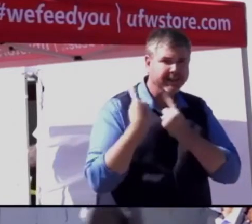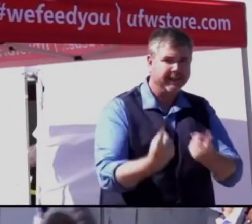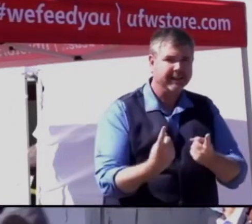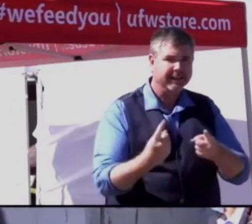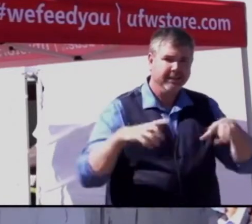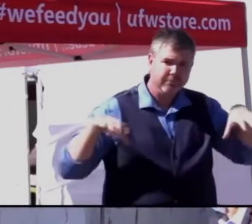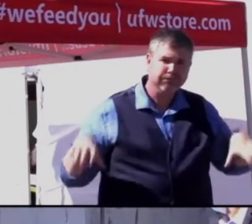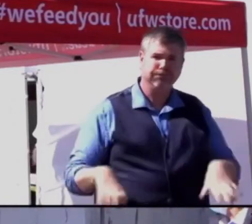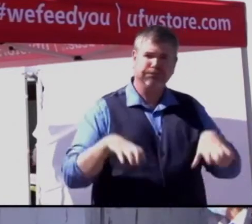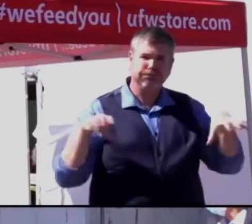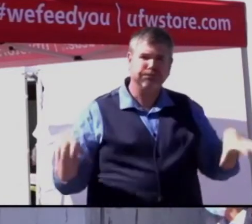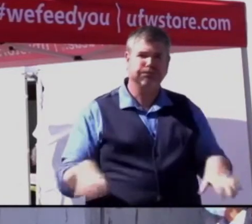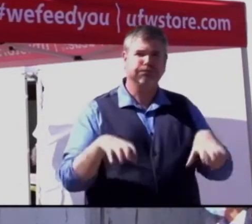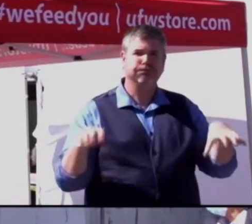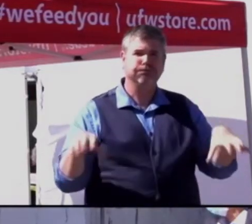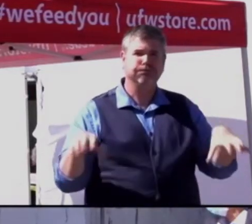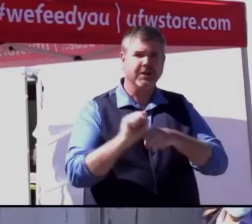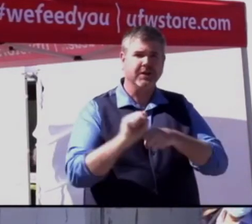hard,